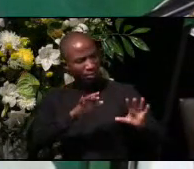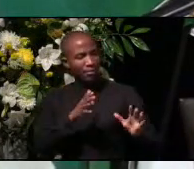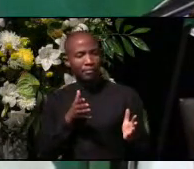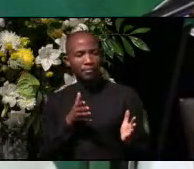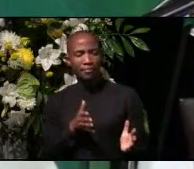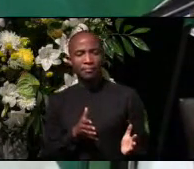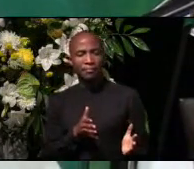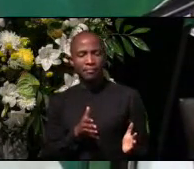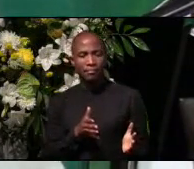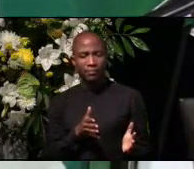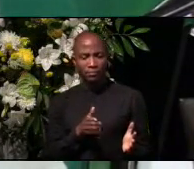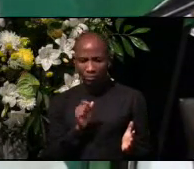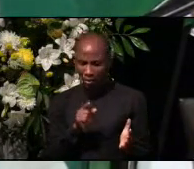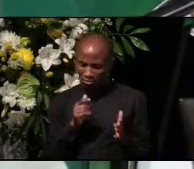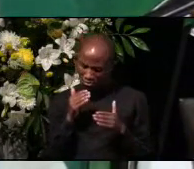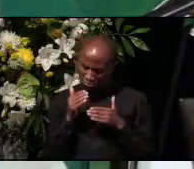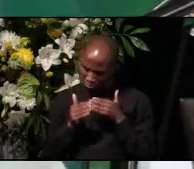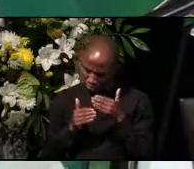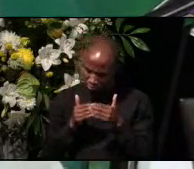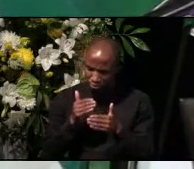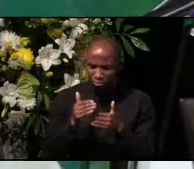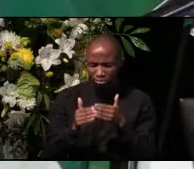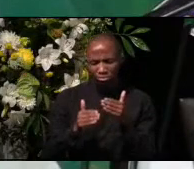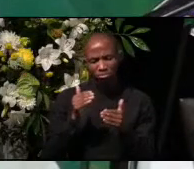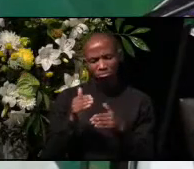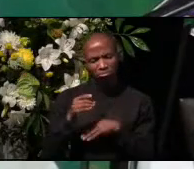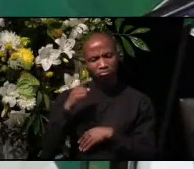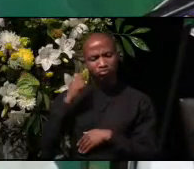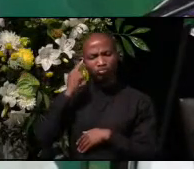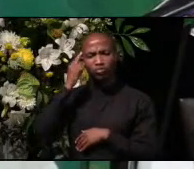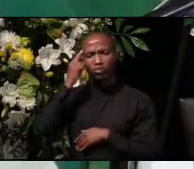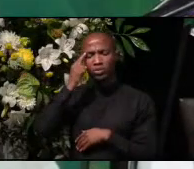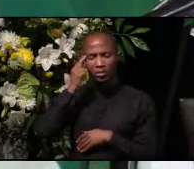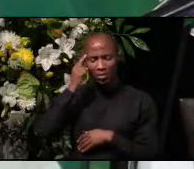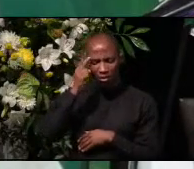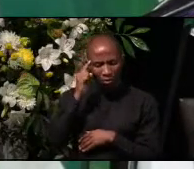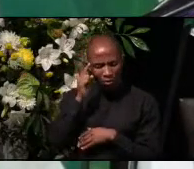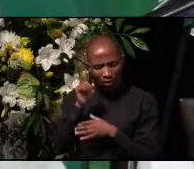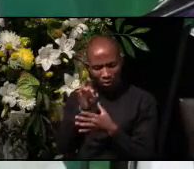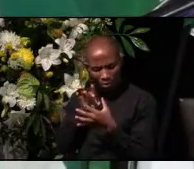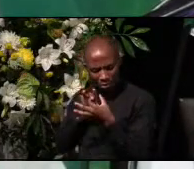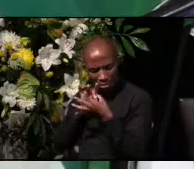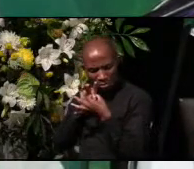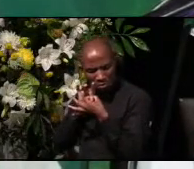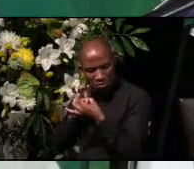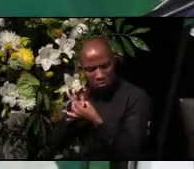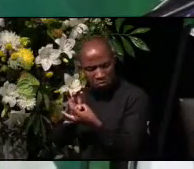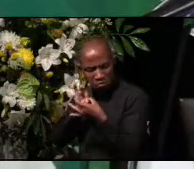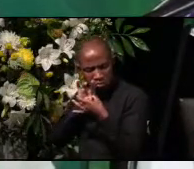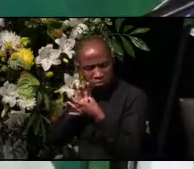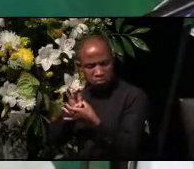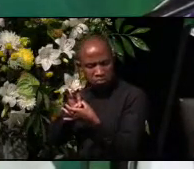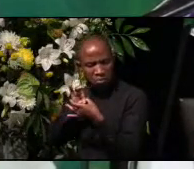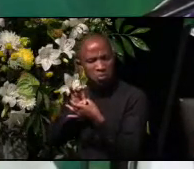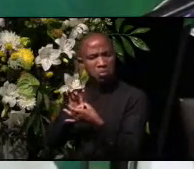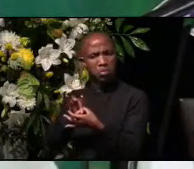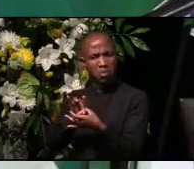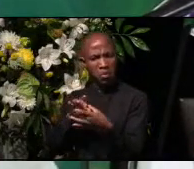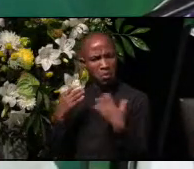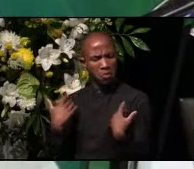but in the end the eulogized him they embraced him and proclaimed